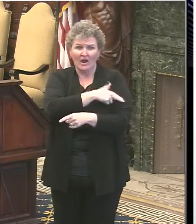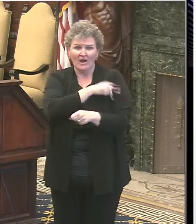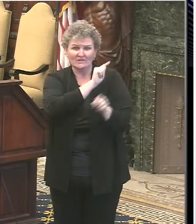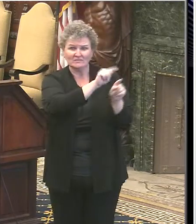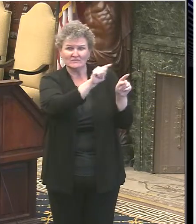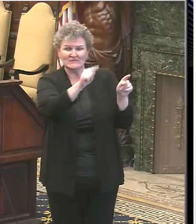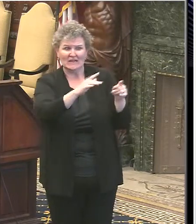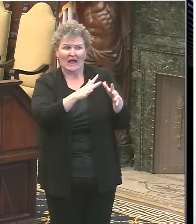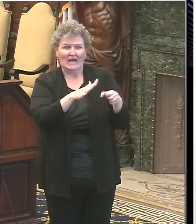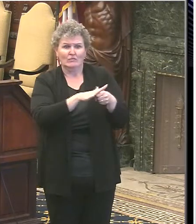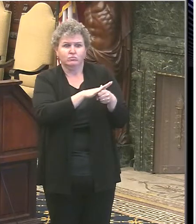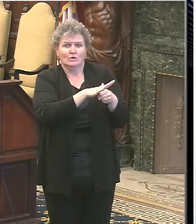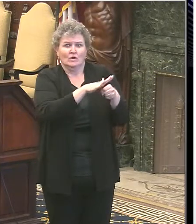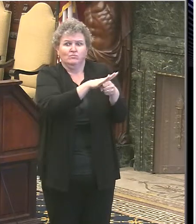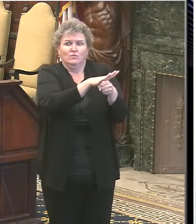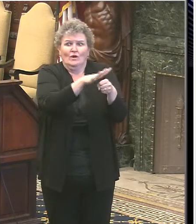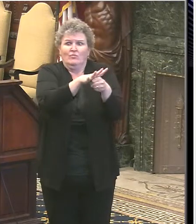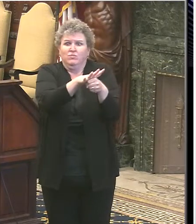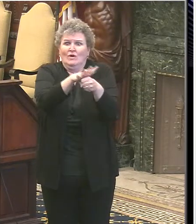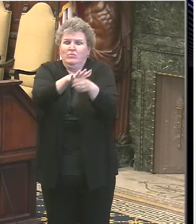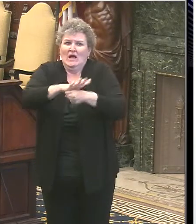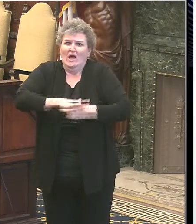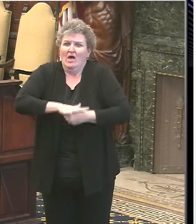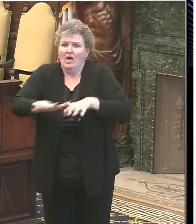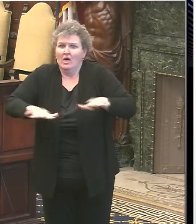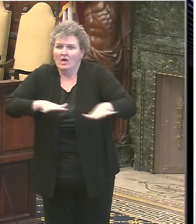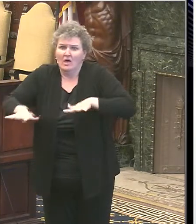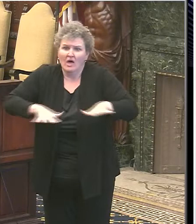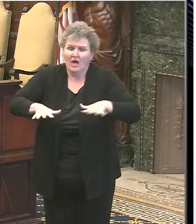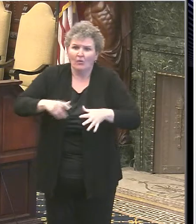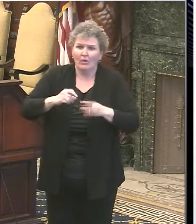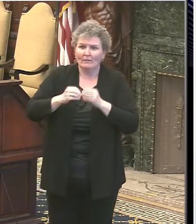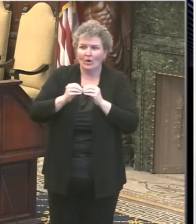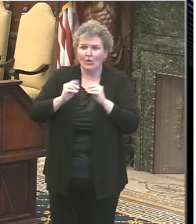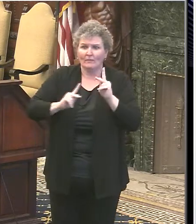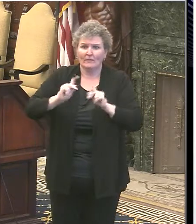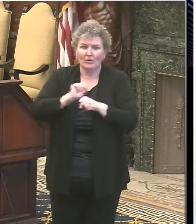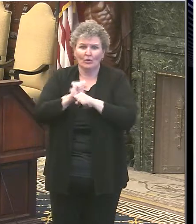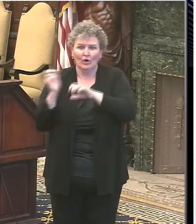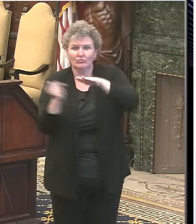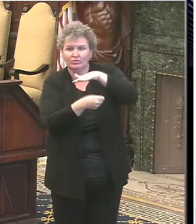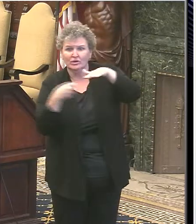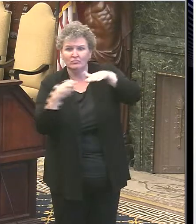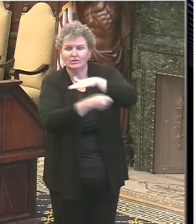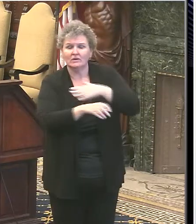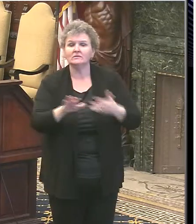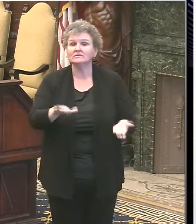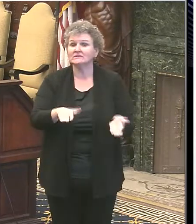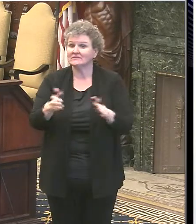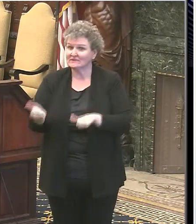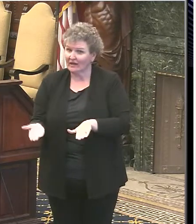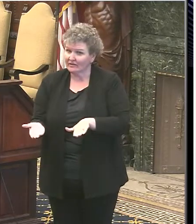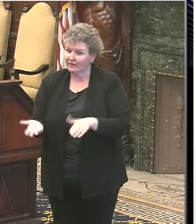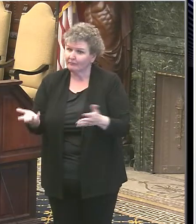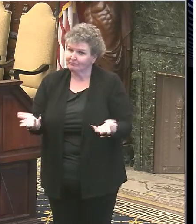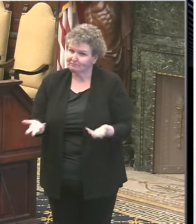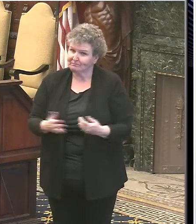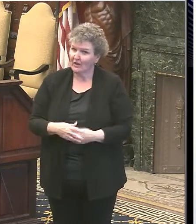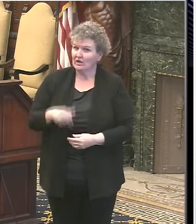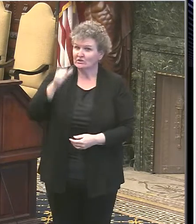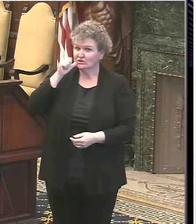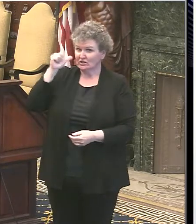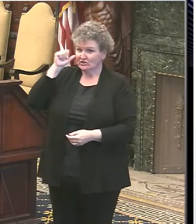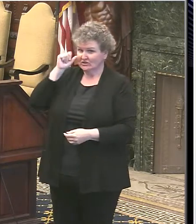if we don't get this particular epidemic wave under control. What about deaths? Since yesterday, we've identified 7 new deaths